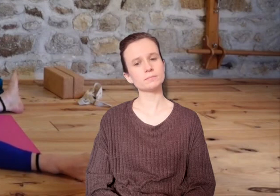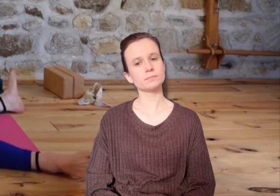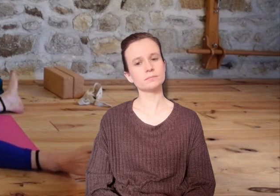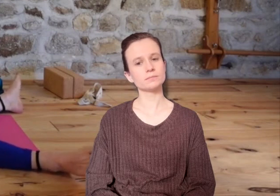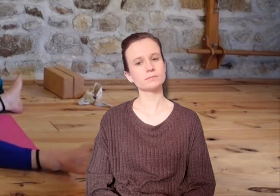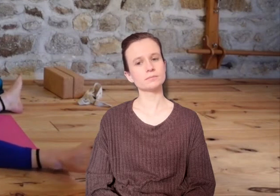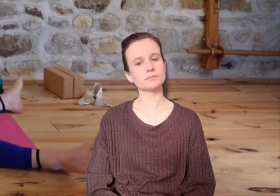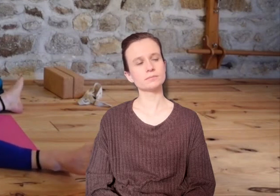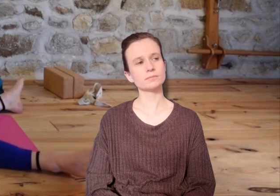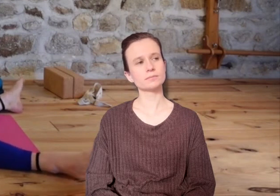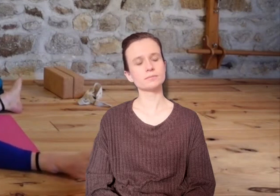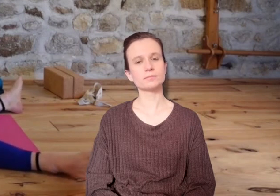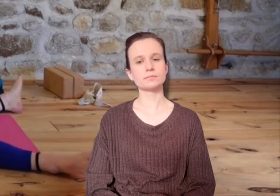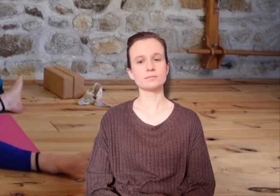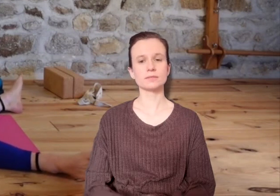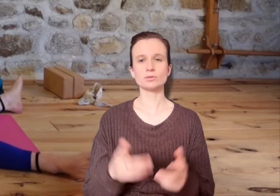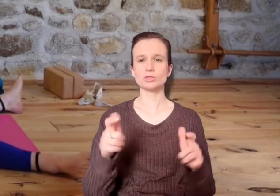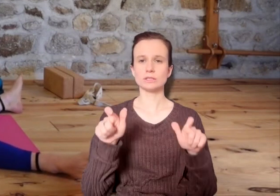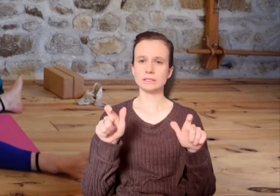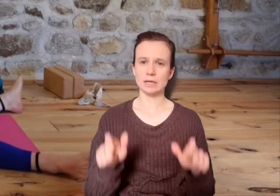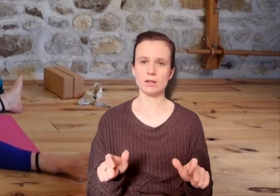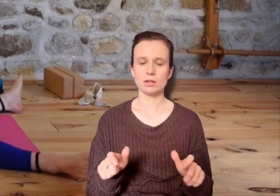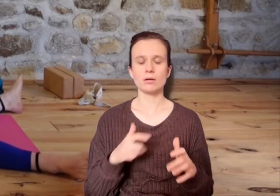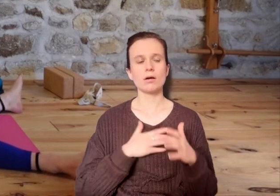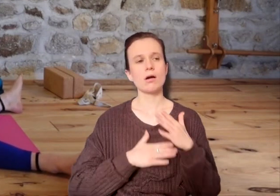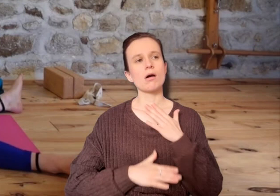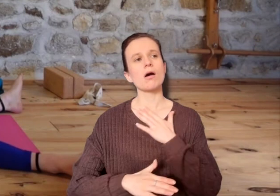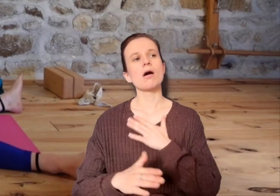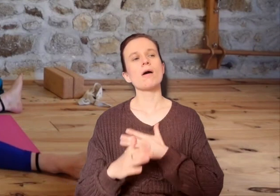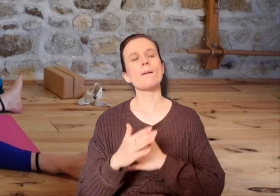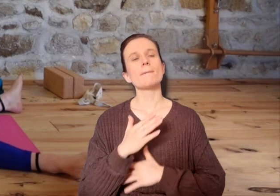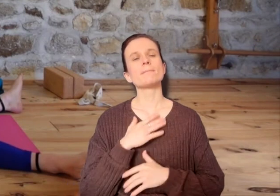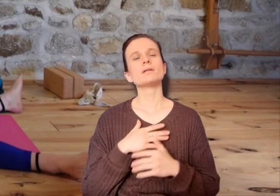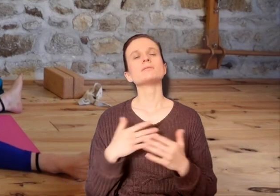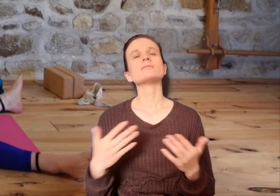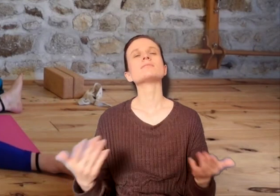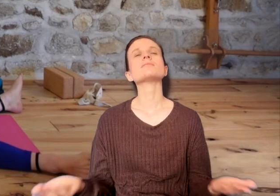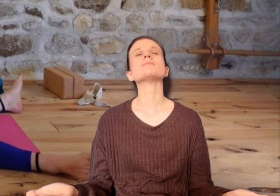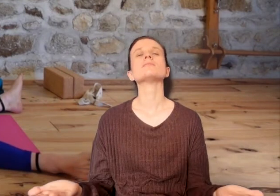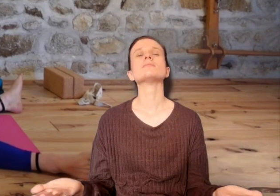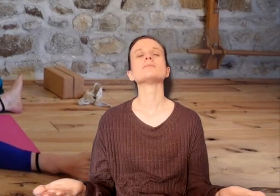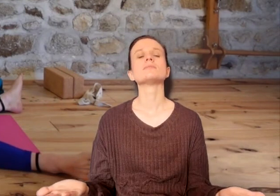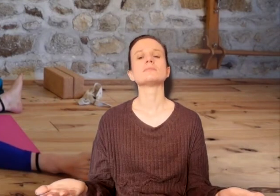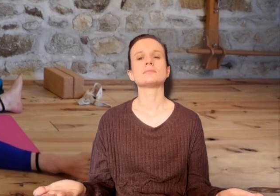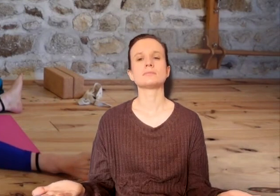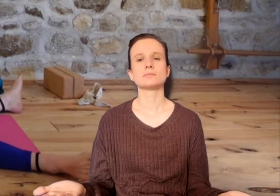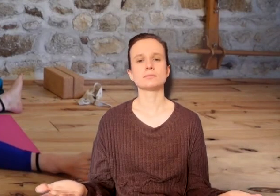rid of that, you're just going to find this nice, still calmness within your